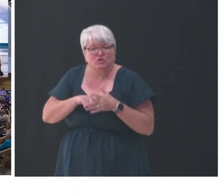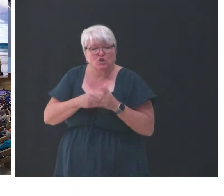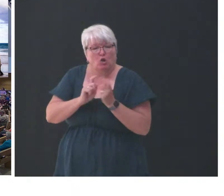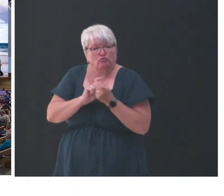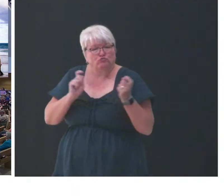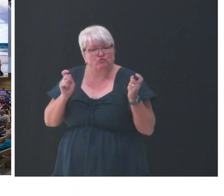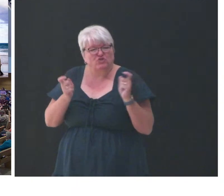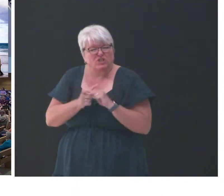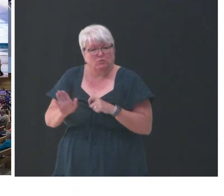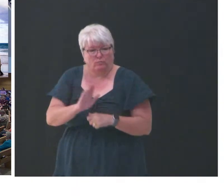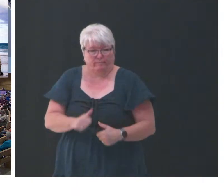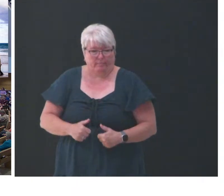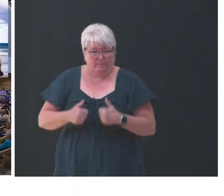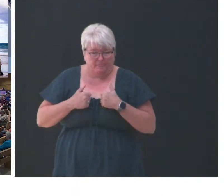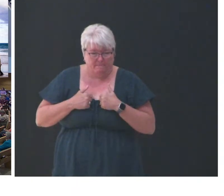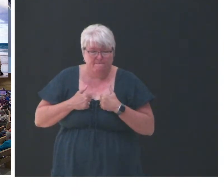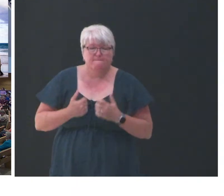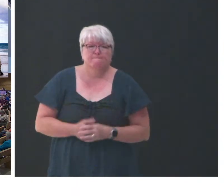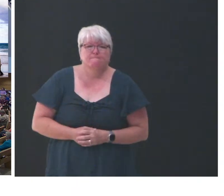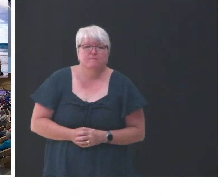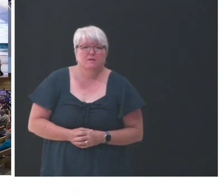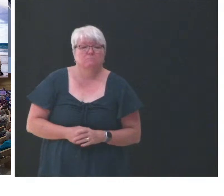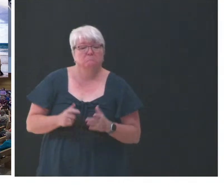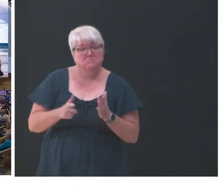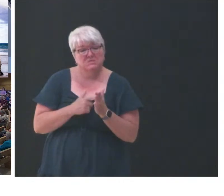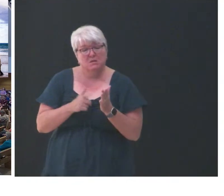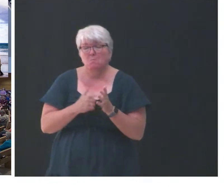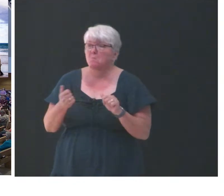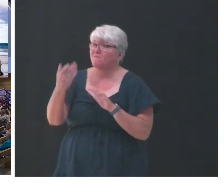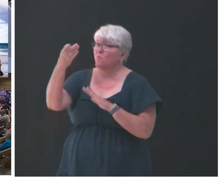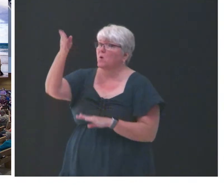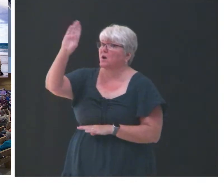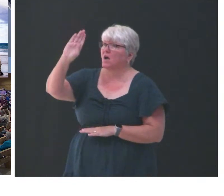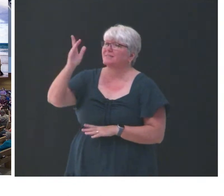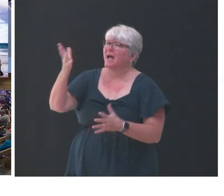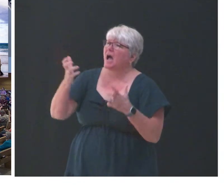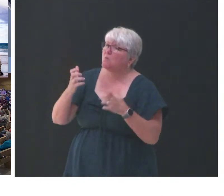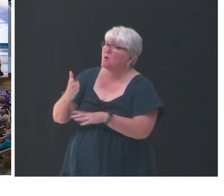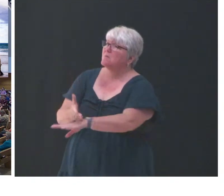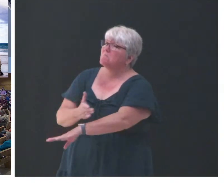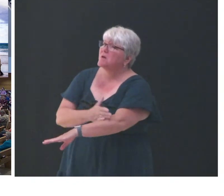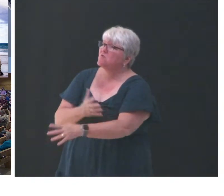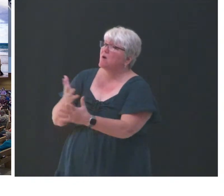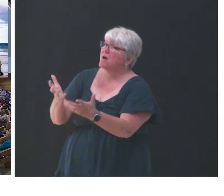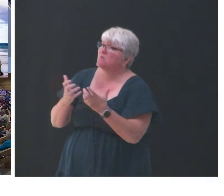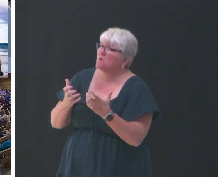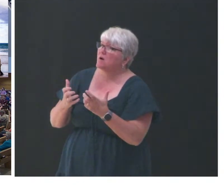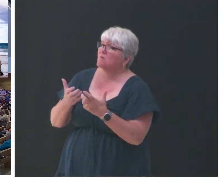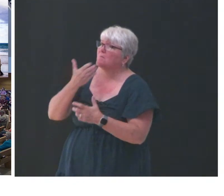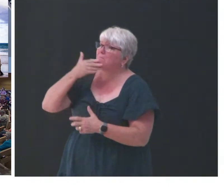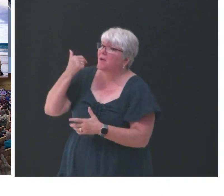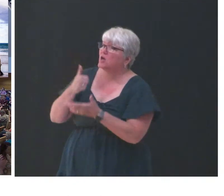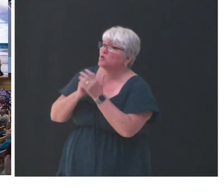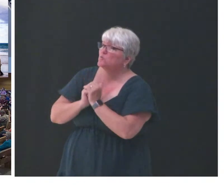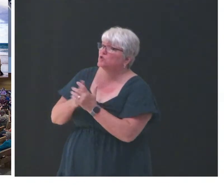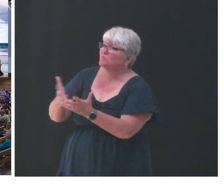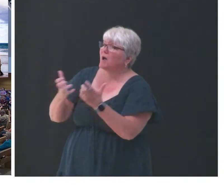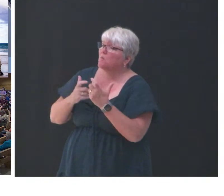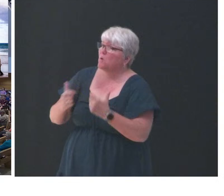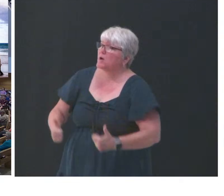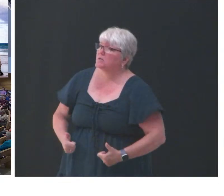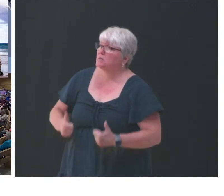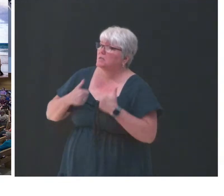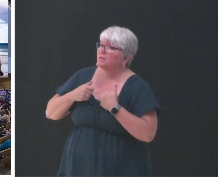change everything. So see, we sometimes come before God and we say, I want to do better at this. I want to do better at my worship. I want to live a